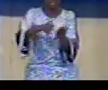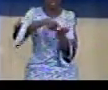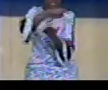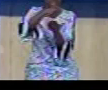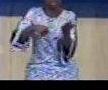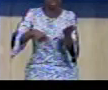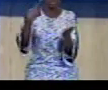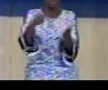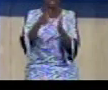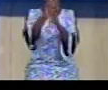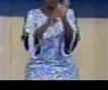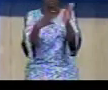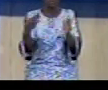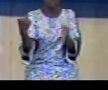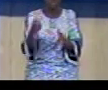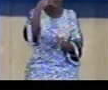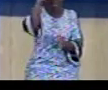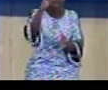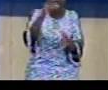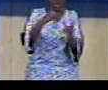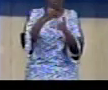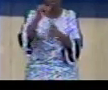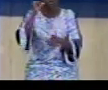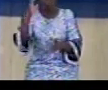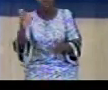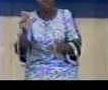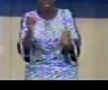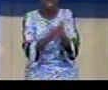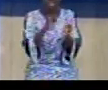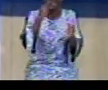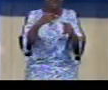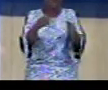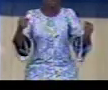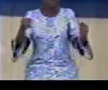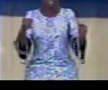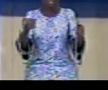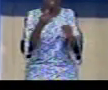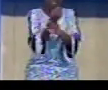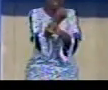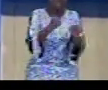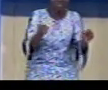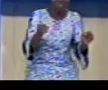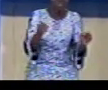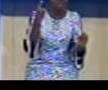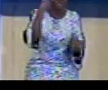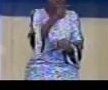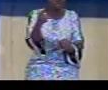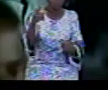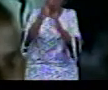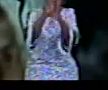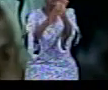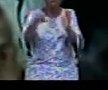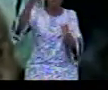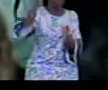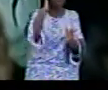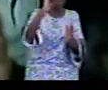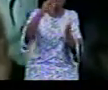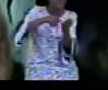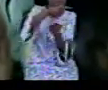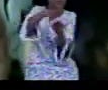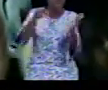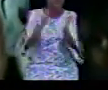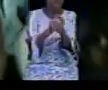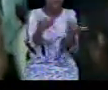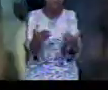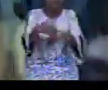your progress, contrary to your salvation. The will of God will cancel that tonight in your life, in Jesus' name.